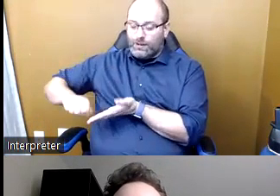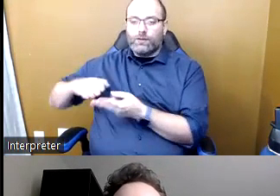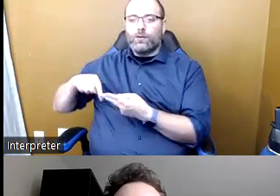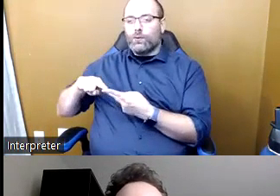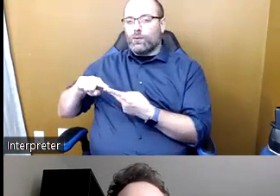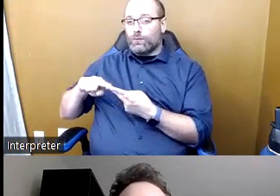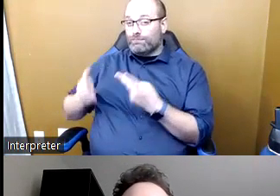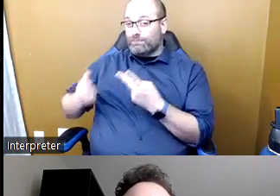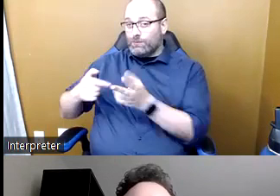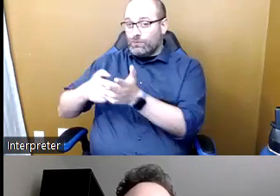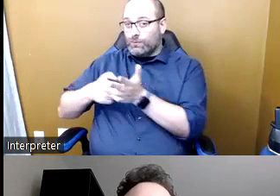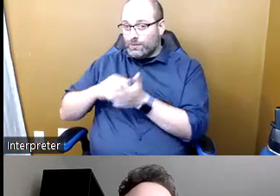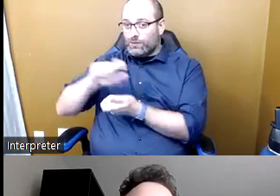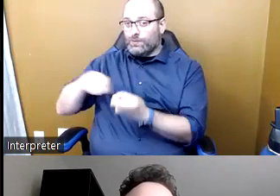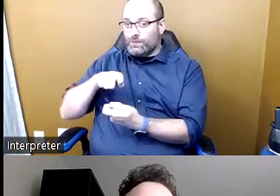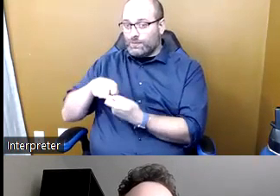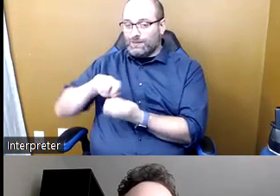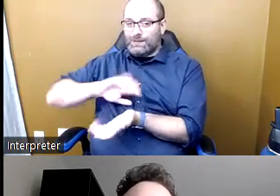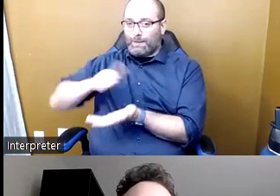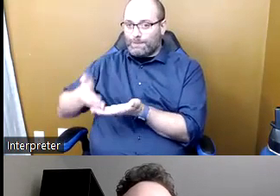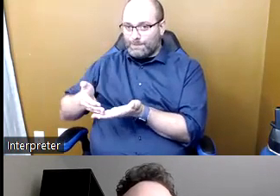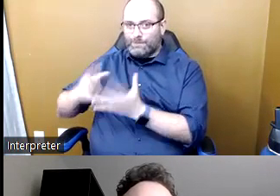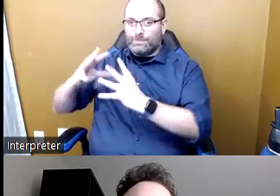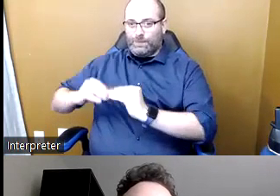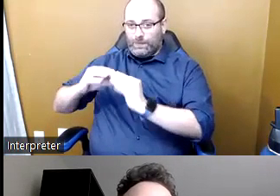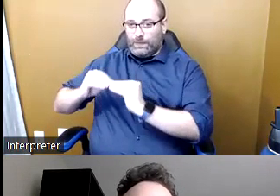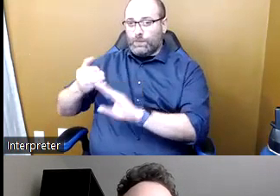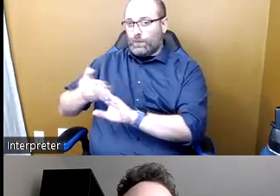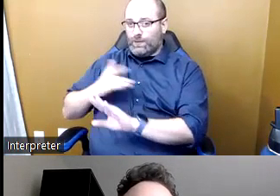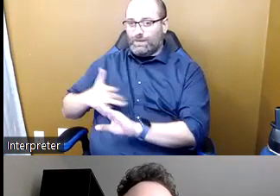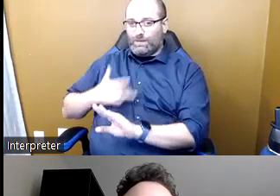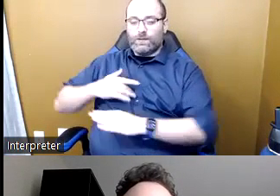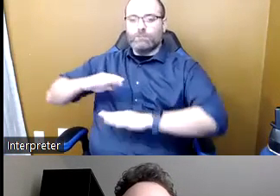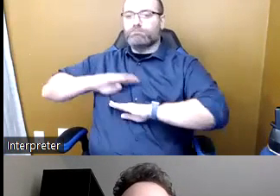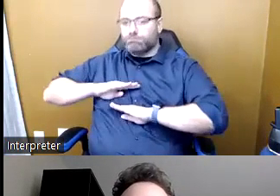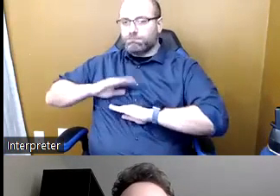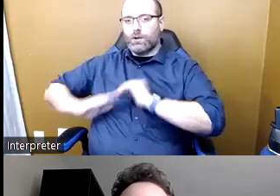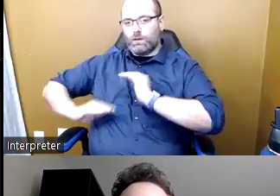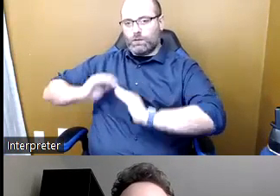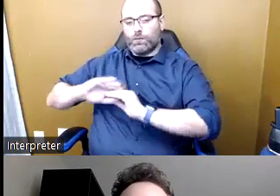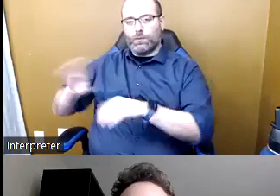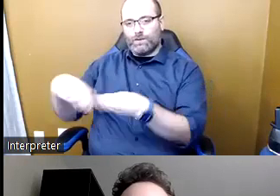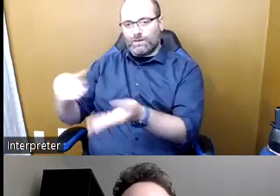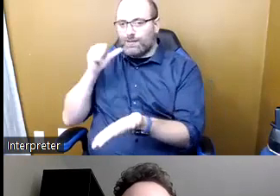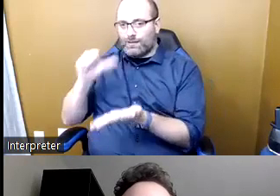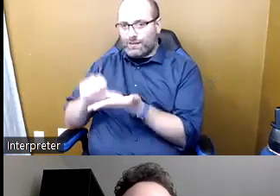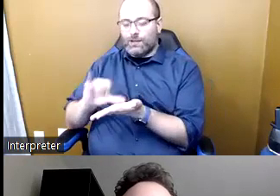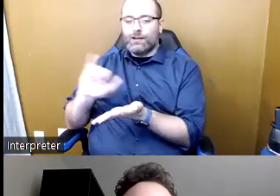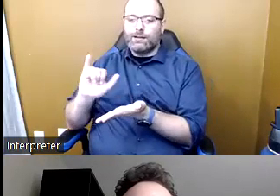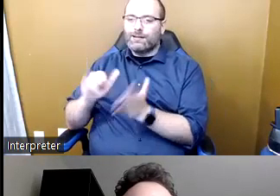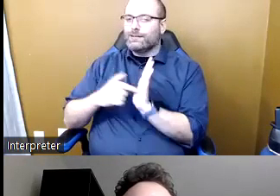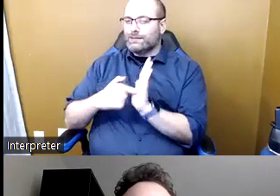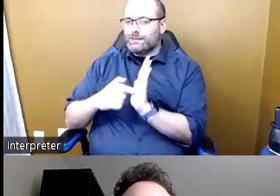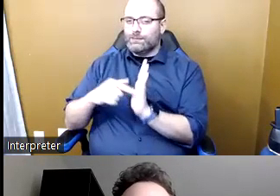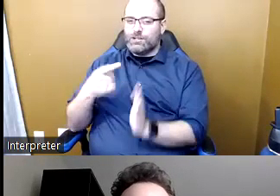require, X amount of sessions in order to feel comfortable enough to write those letters. An example of gender affirming care would be